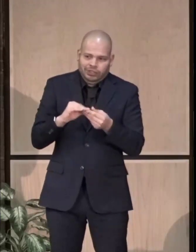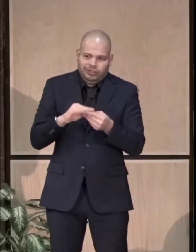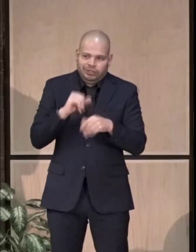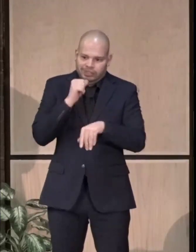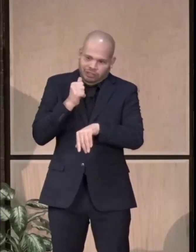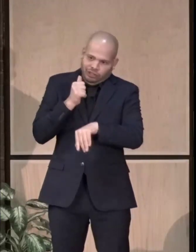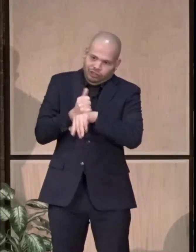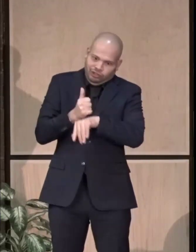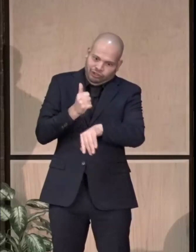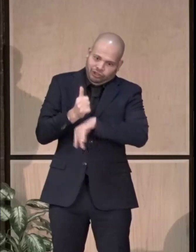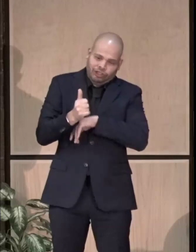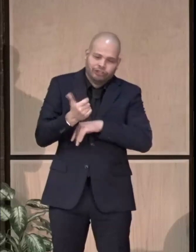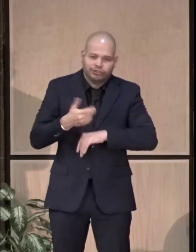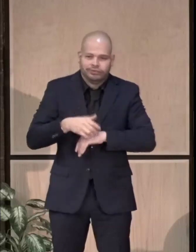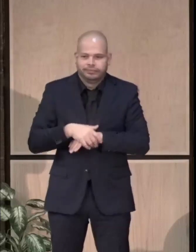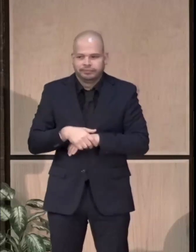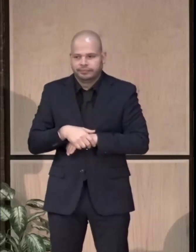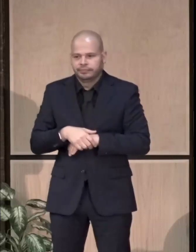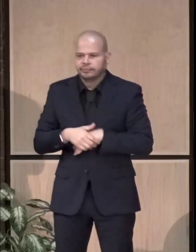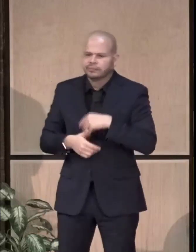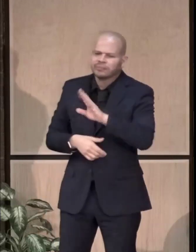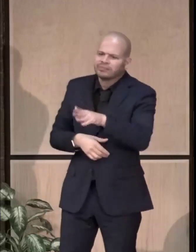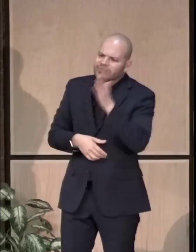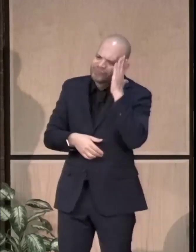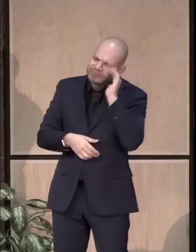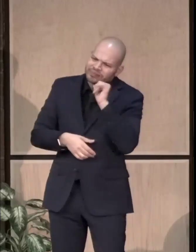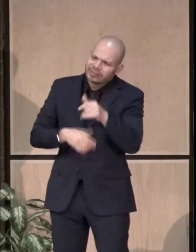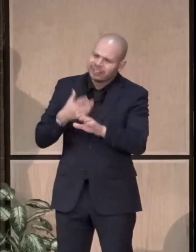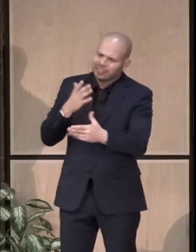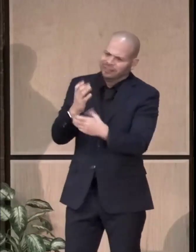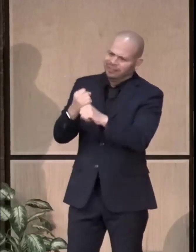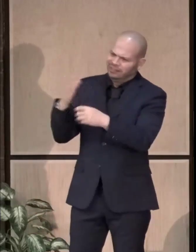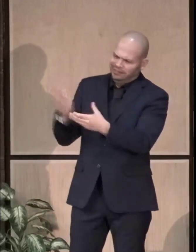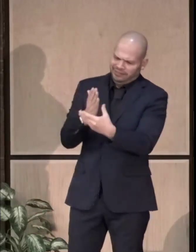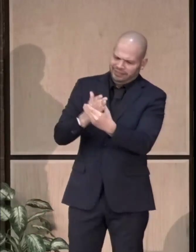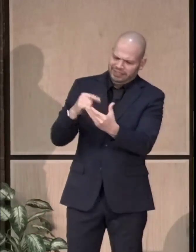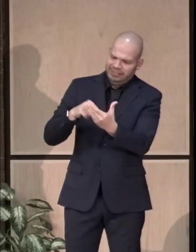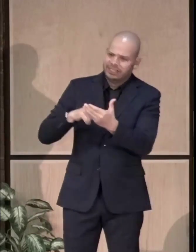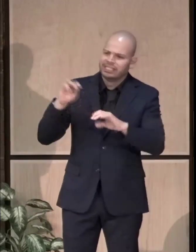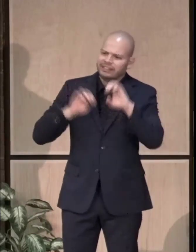Why not ask for a psych evaluation of Card?